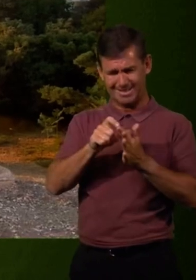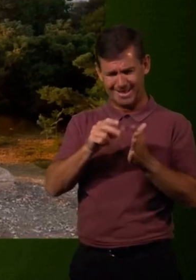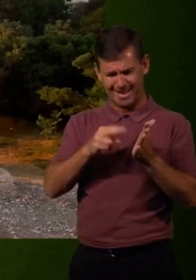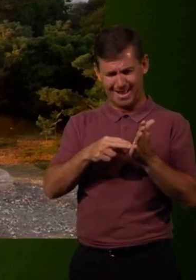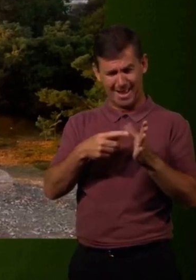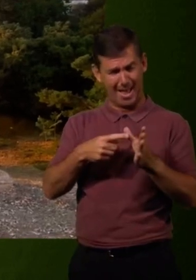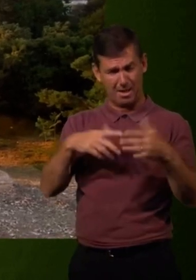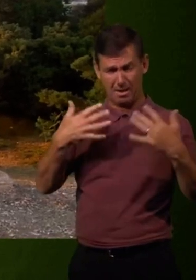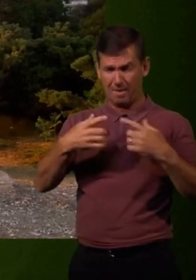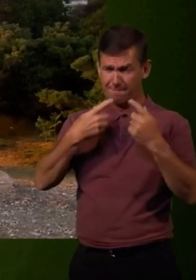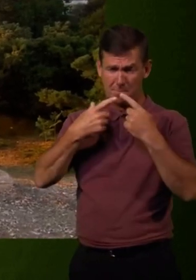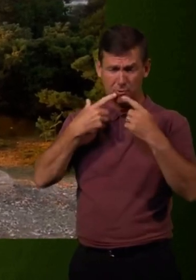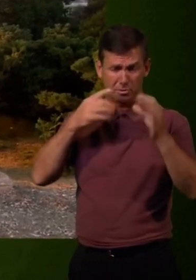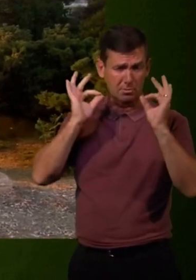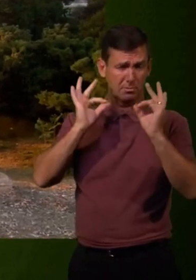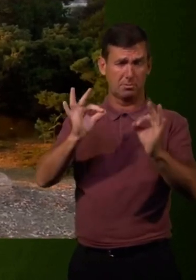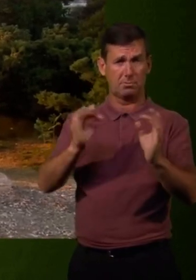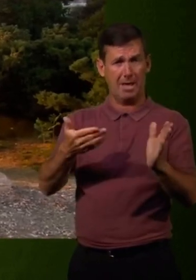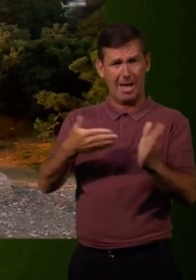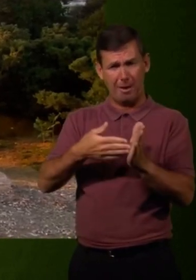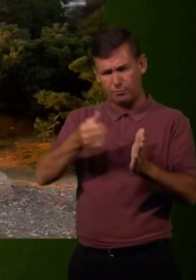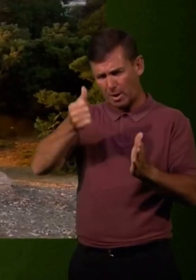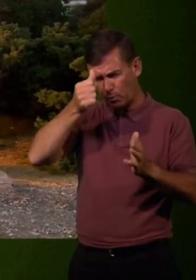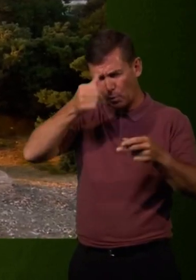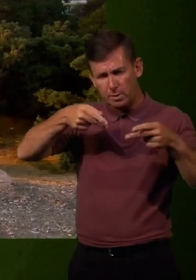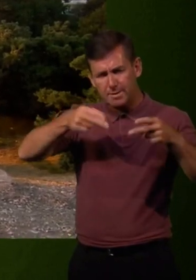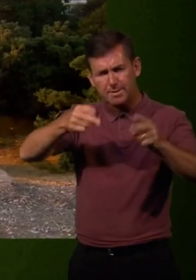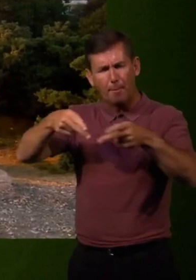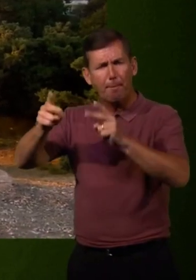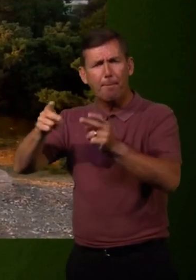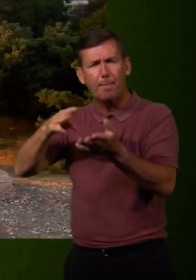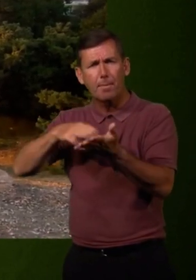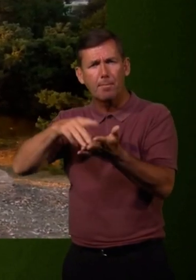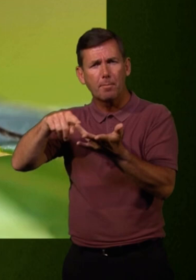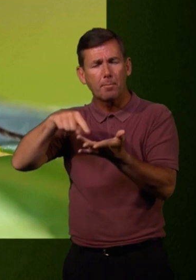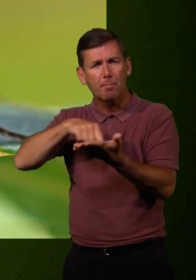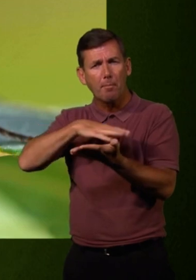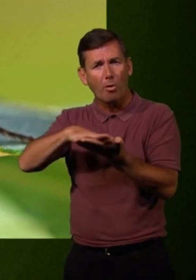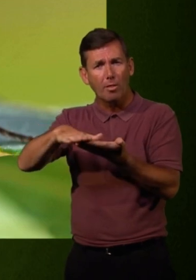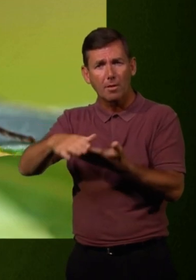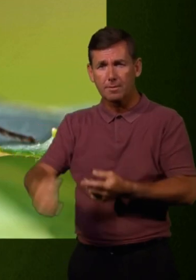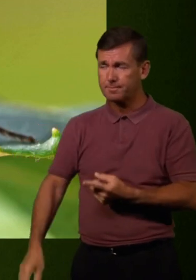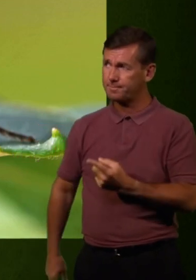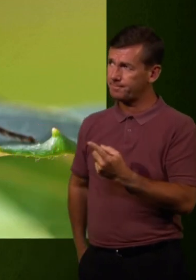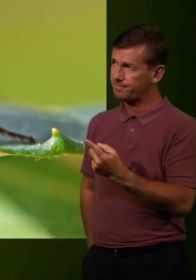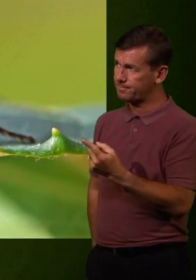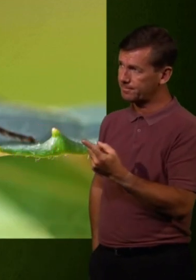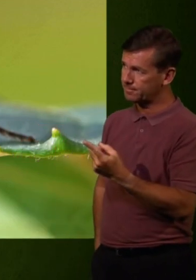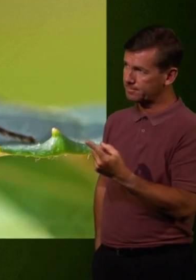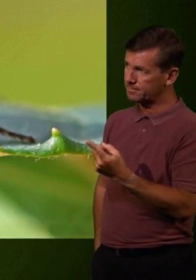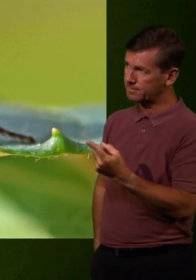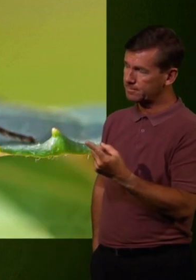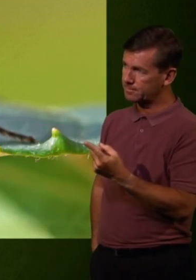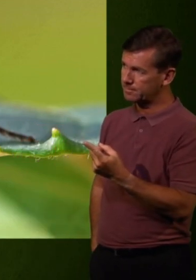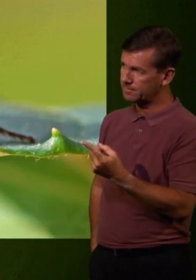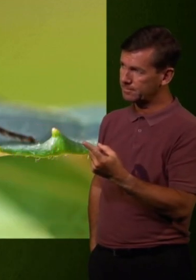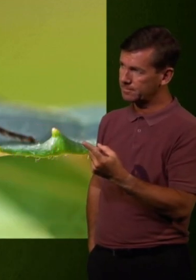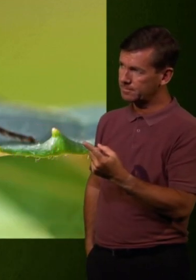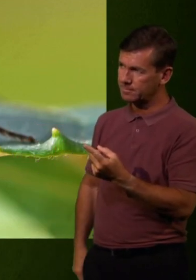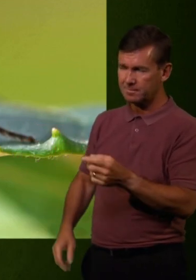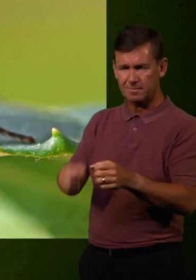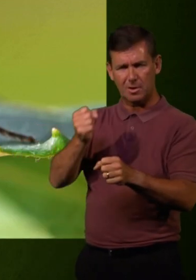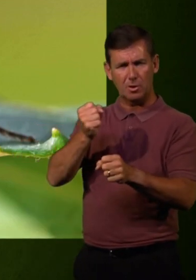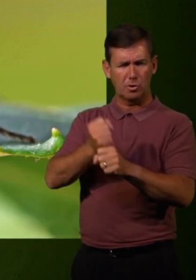just the size of the moth, obviously, but the species of the moth. And they found that this species, the greater yellow